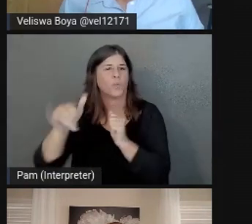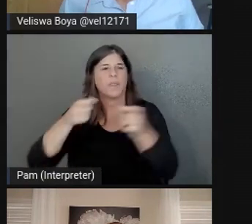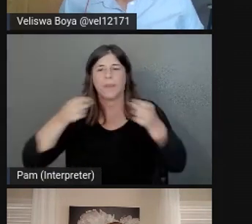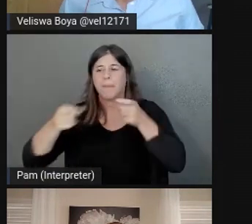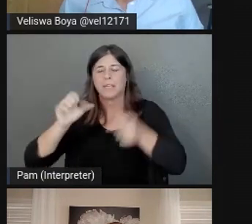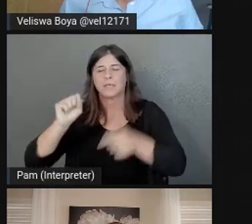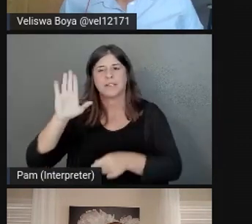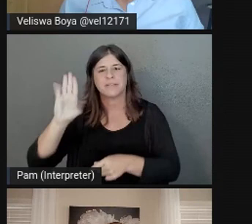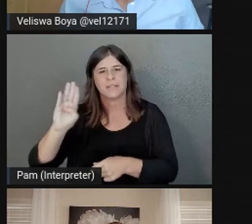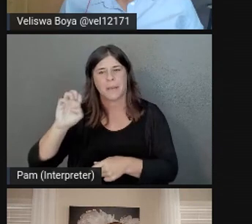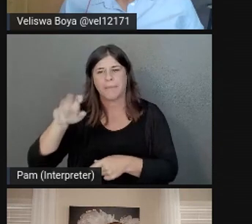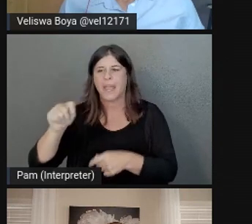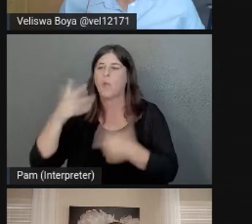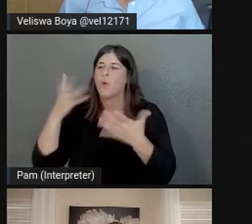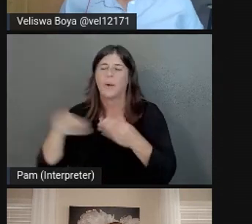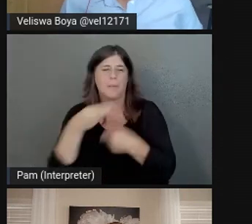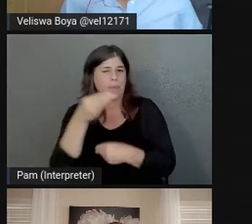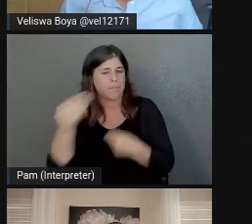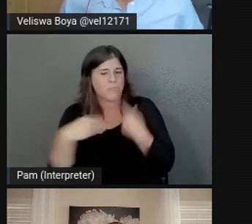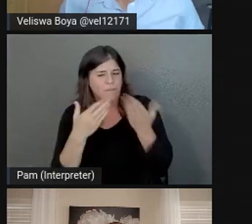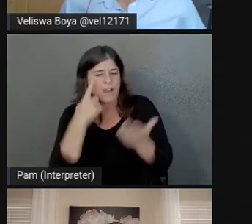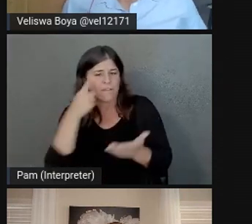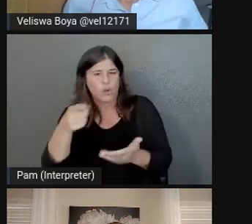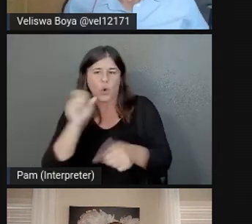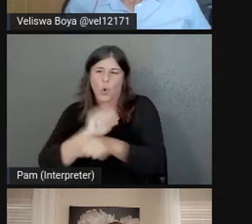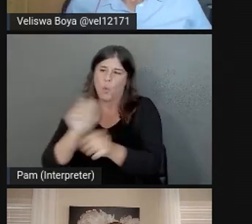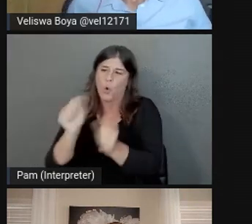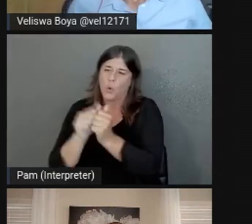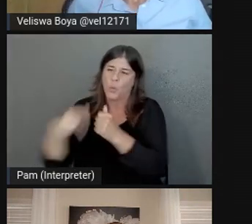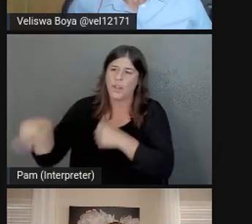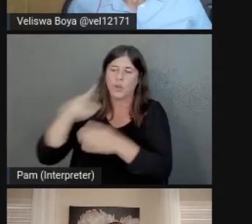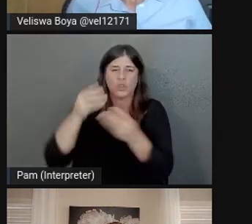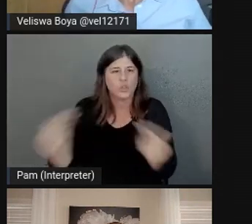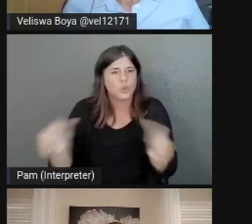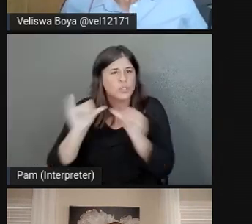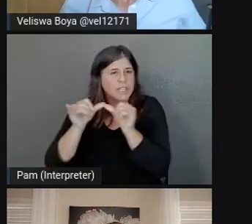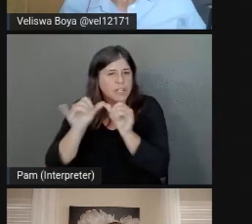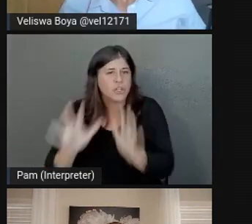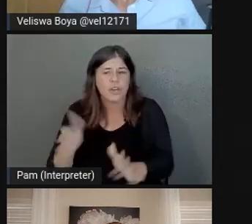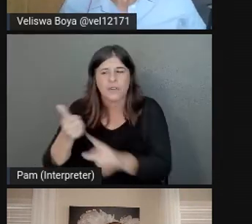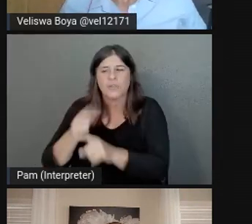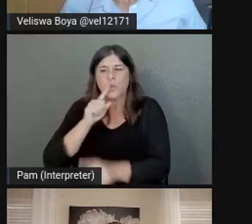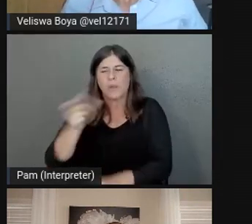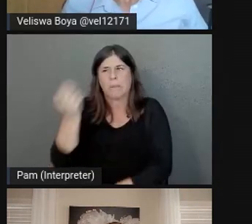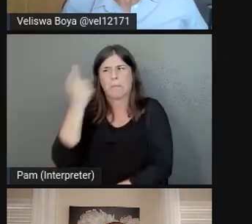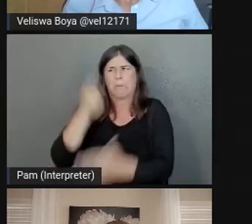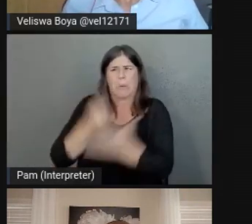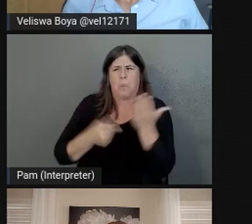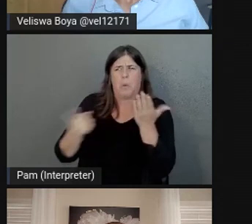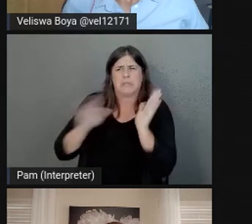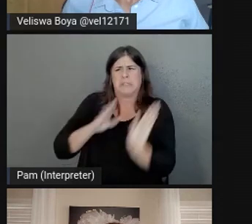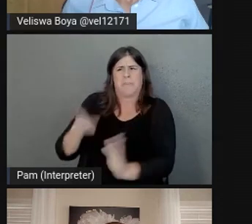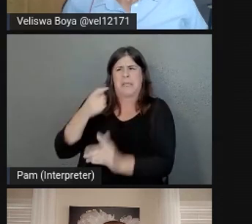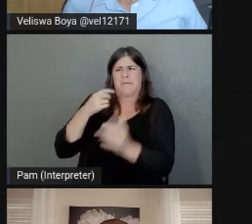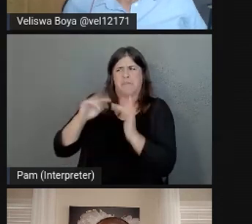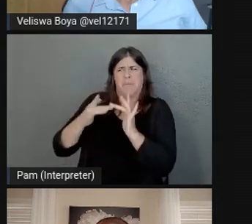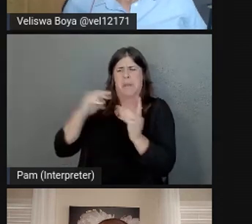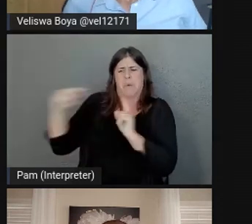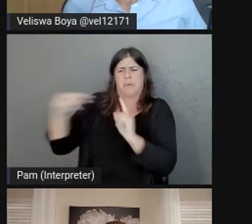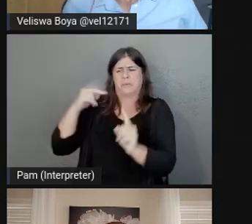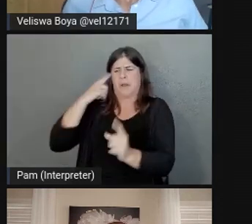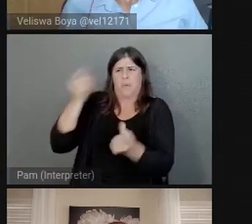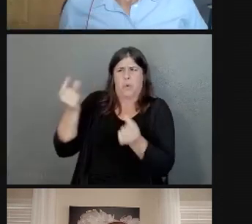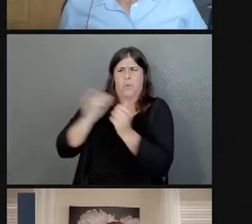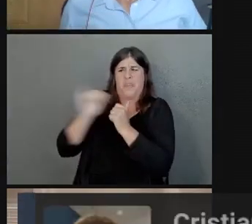to you or worked out with you with the solutions architect or solution engineer to better understand what was the plan from the networking perspective for the